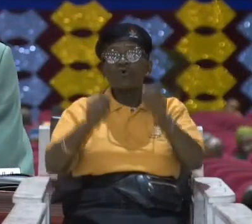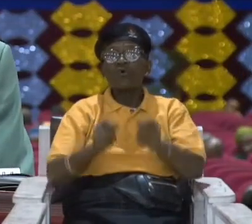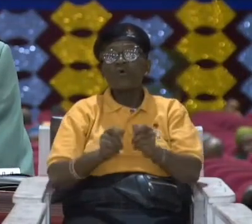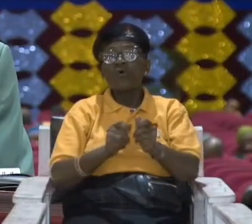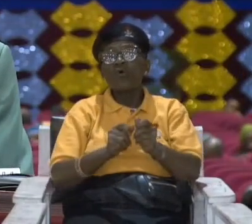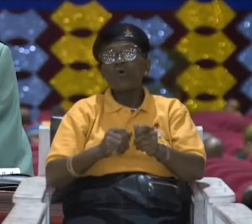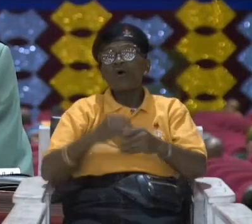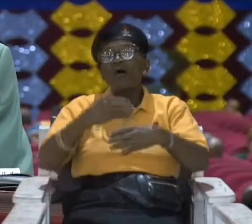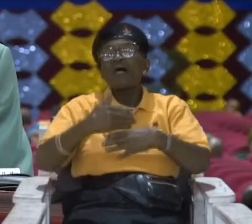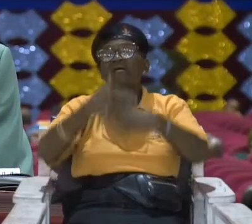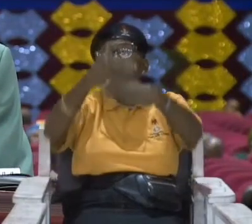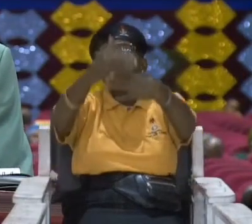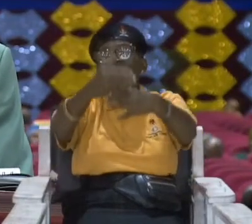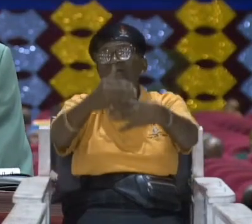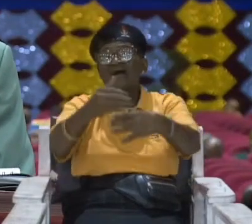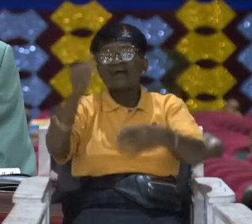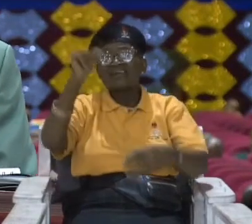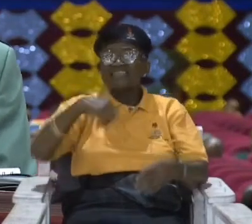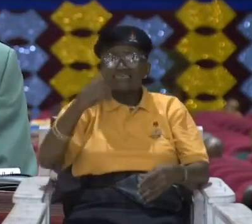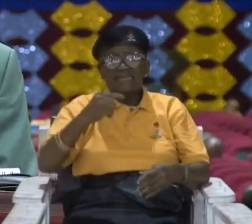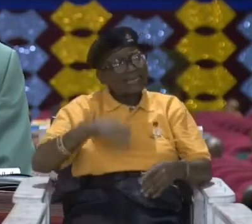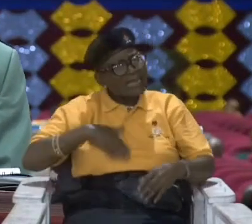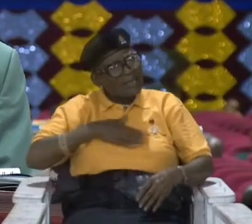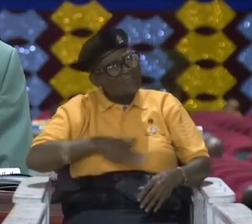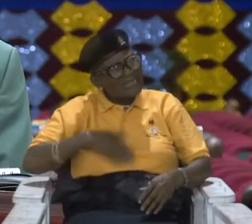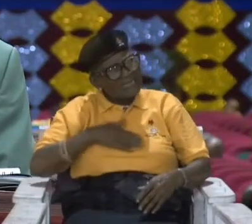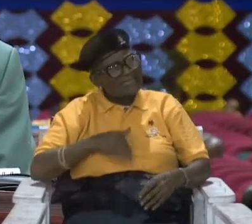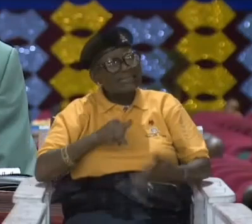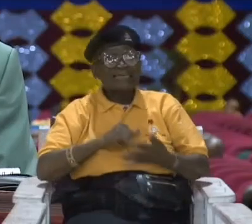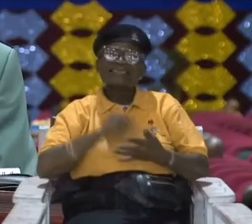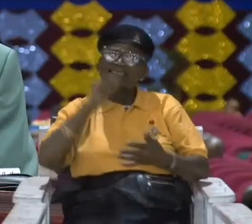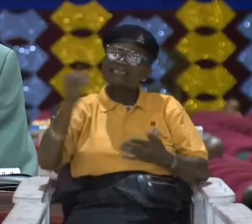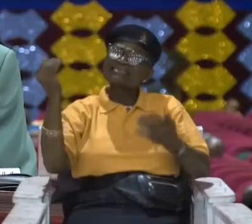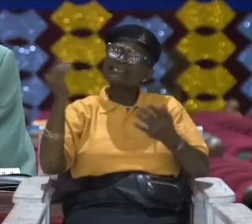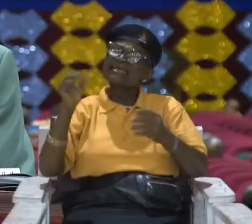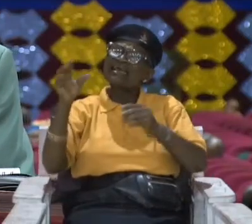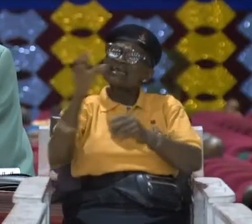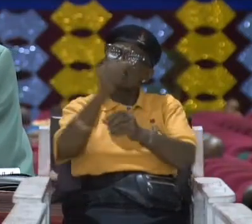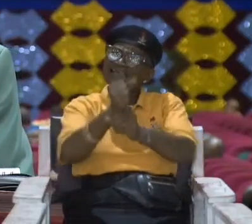it's getting dark. Stay with us for the night."